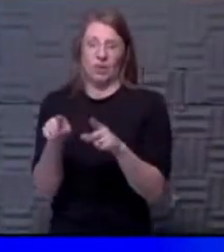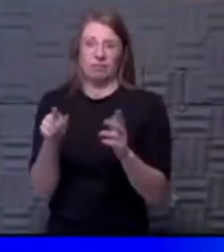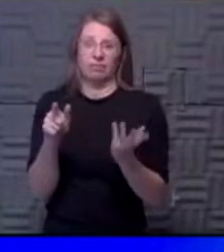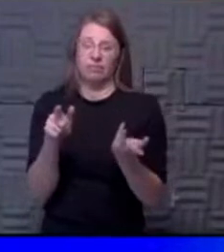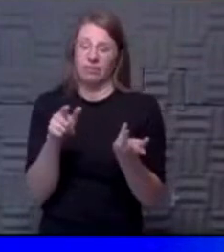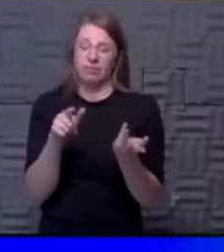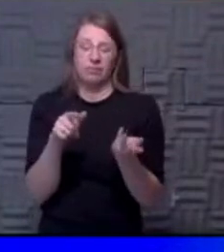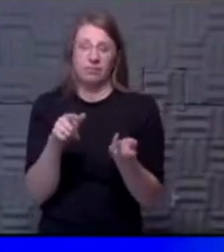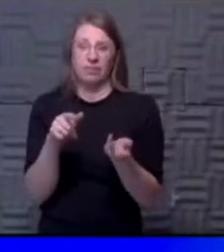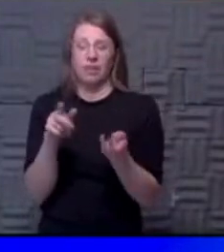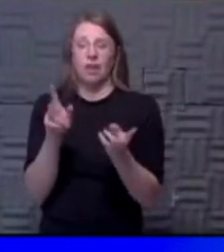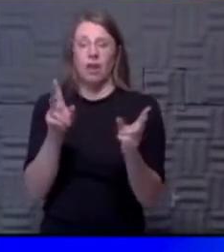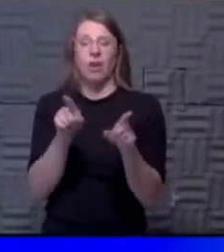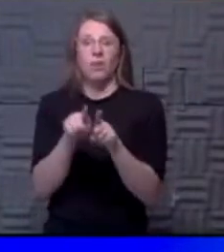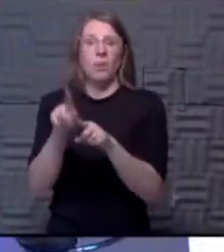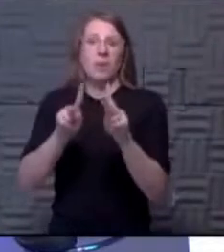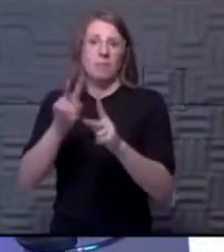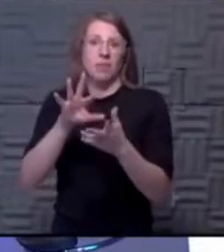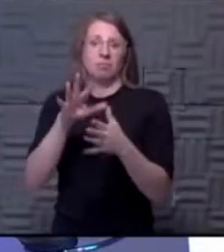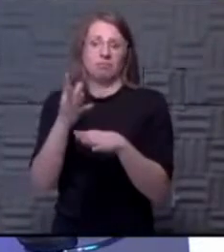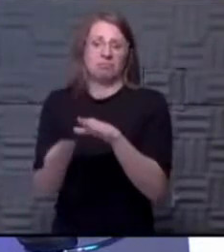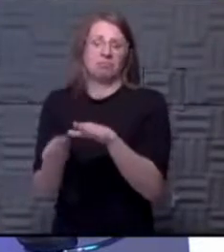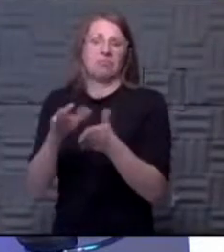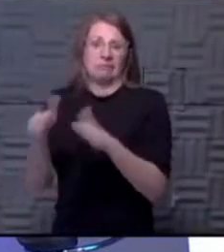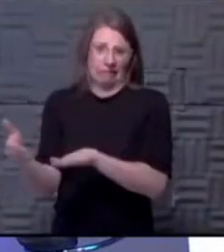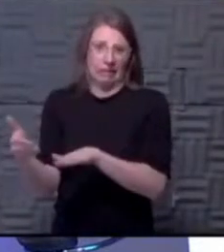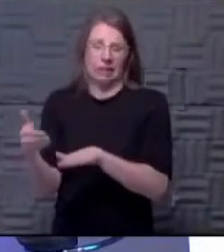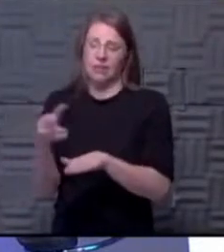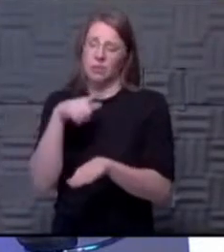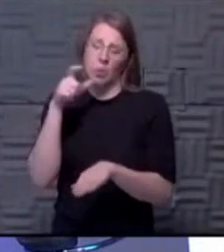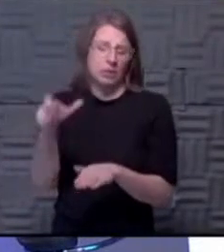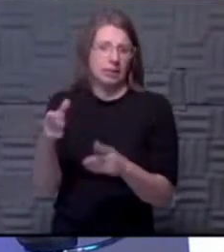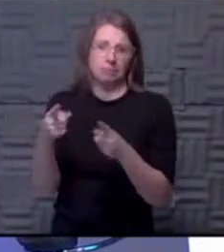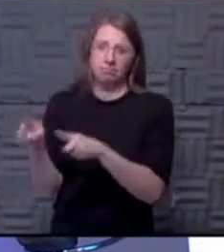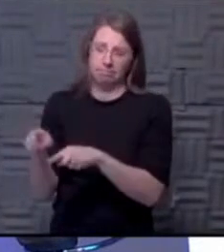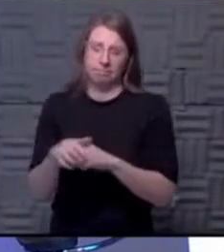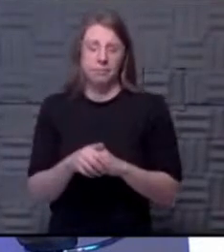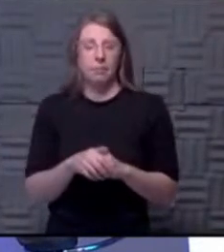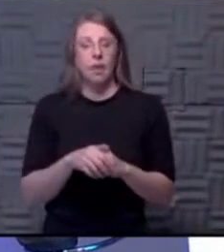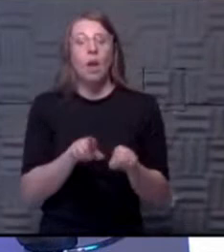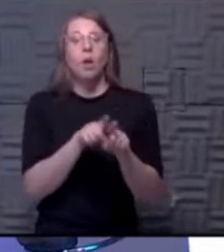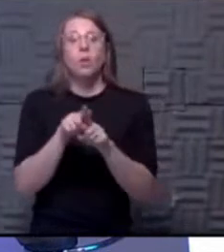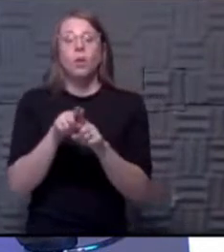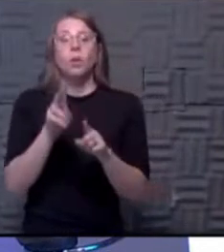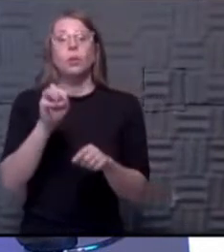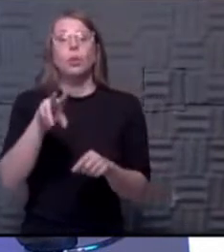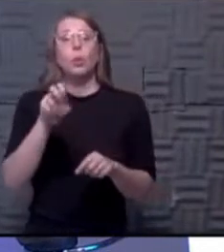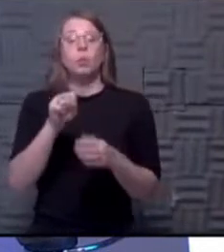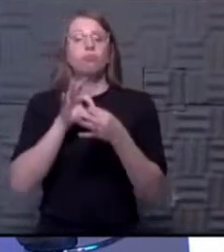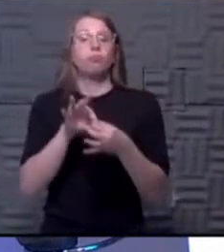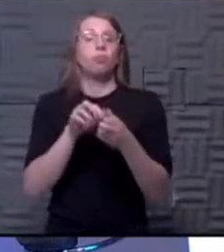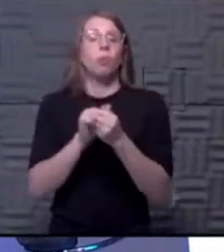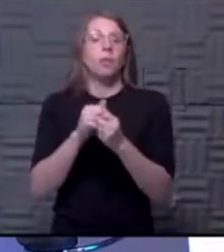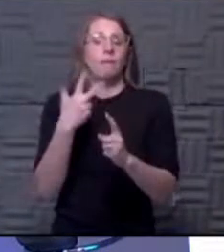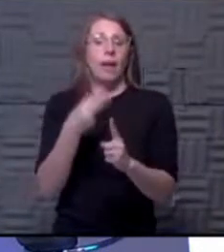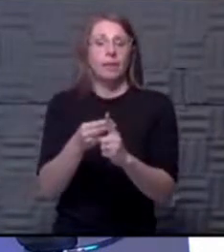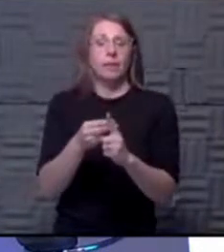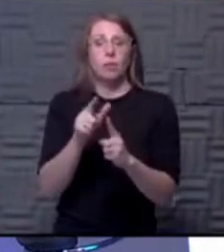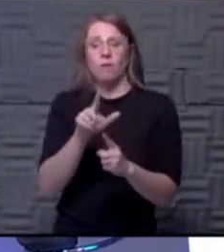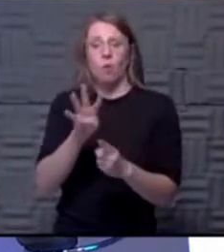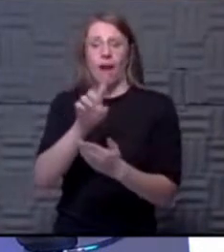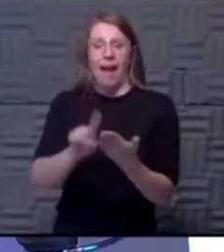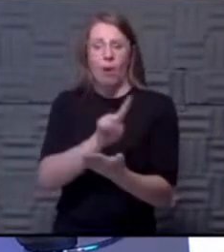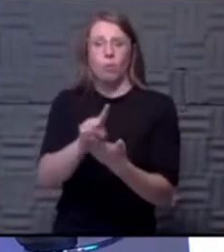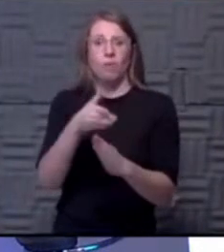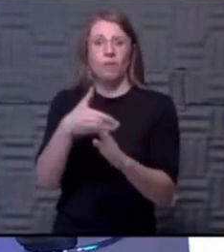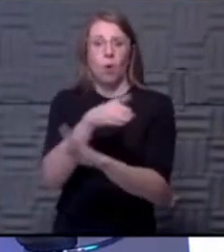unnecessary mortality. You know, lots of news as well around vaccines and other things over the last 24 hours. But before we jump